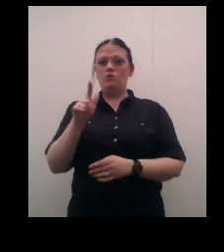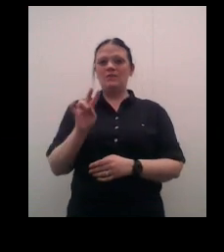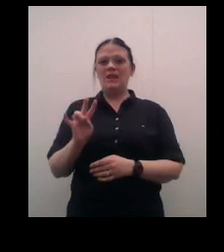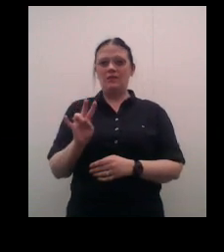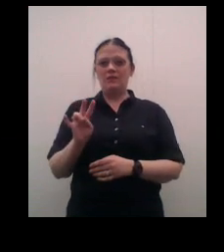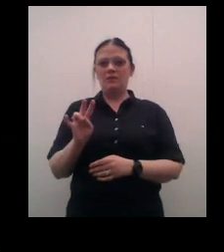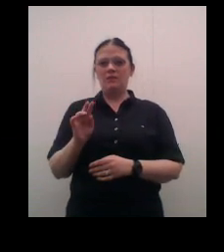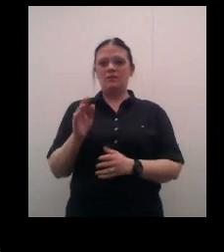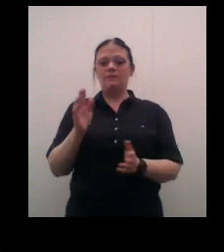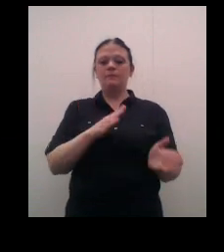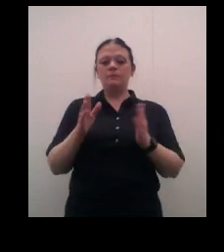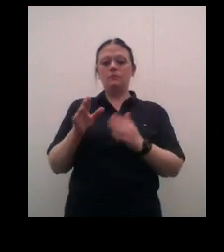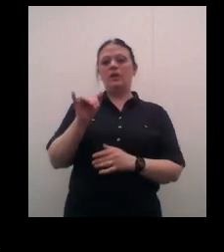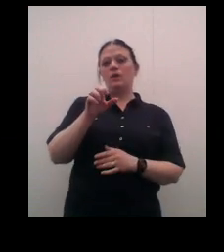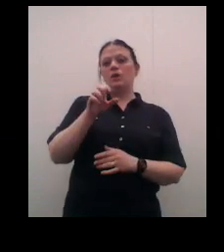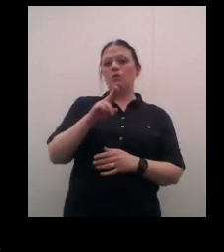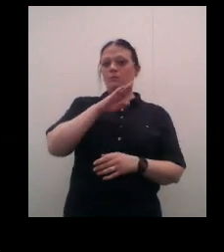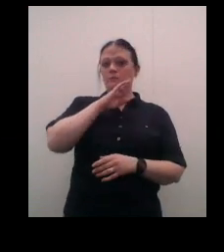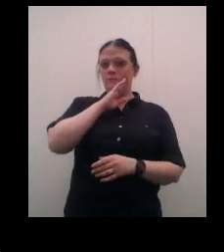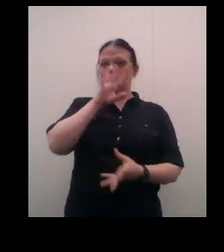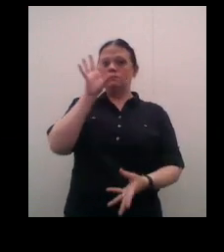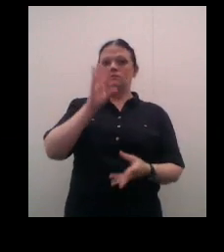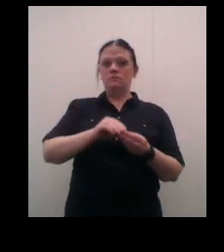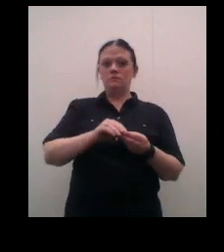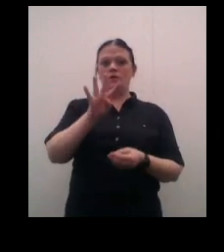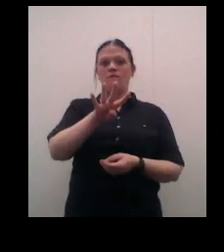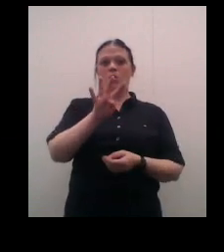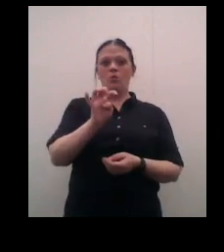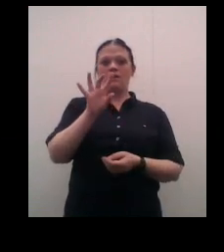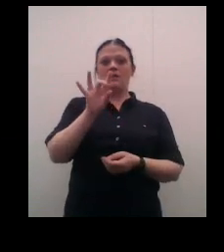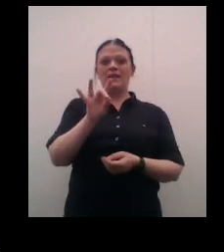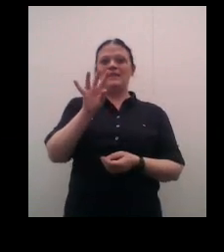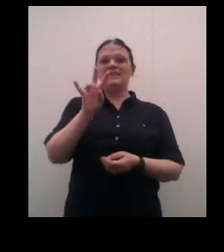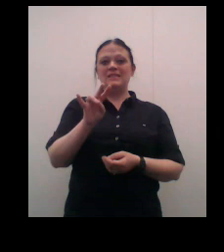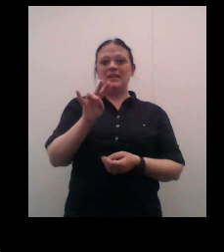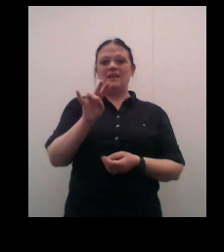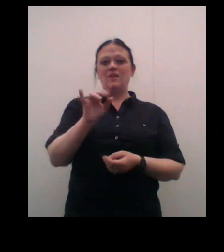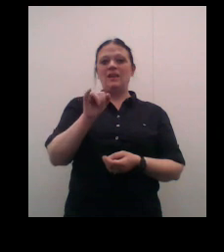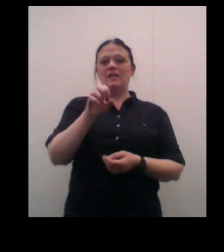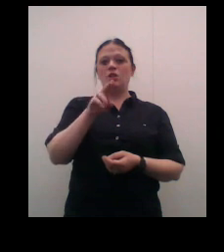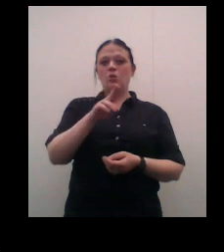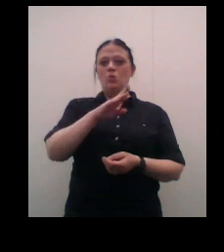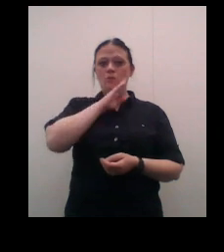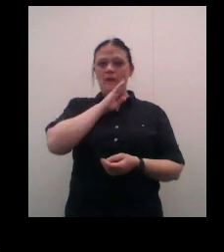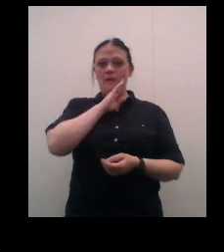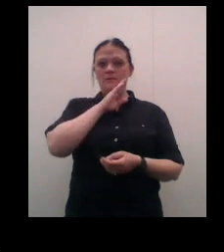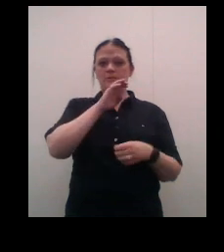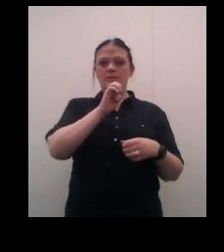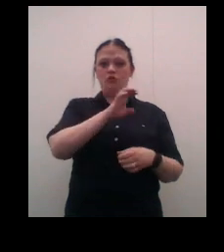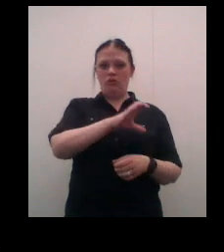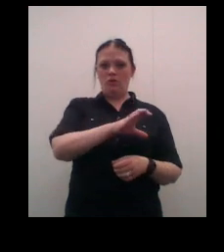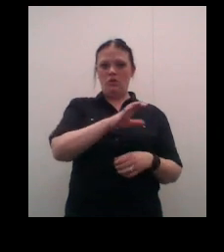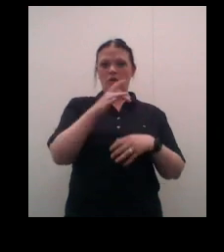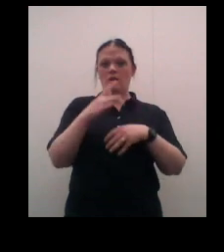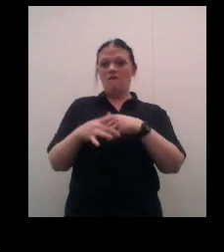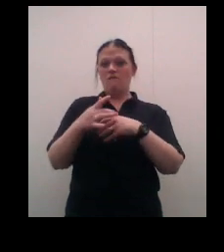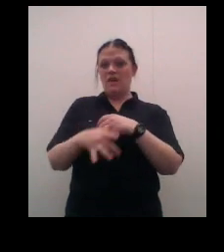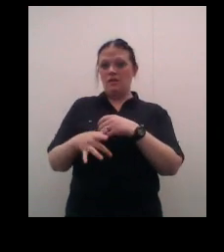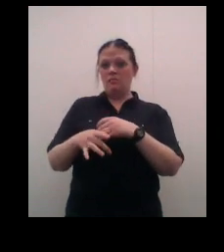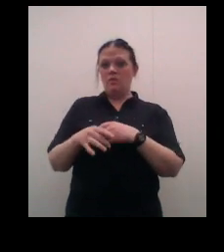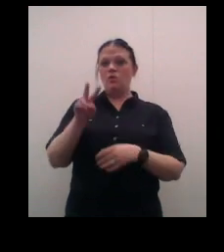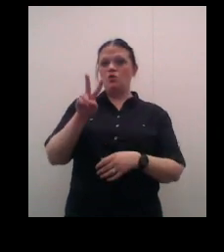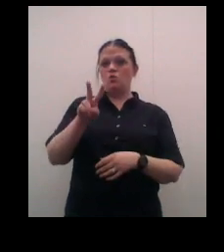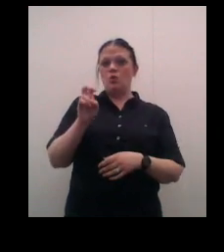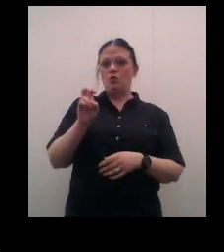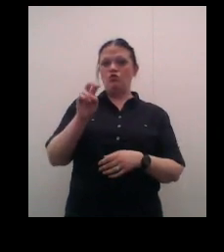we look at ICU beds, there are a total of 487 ICU beds in Erie County, and available as of April